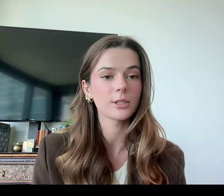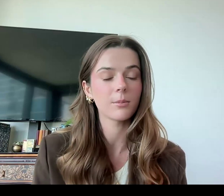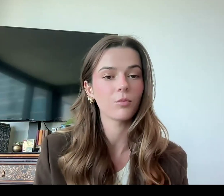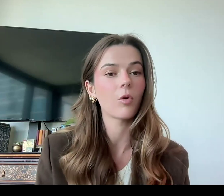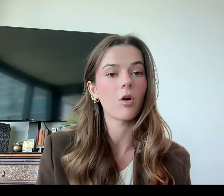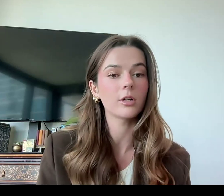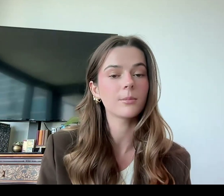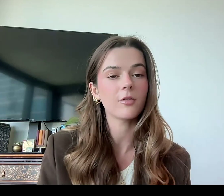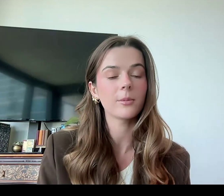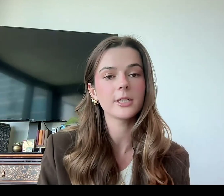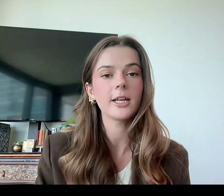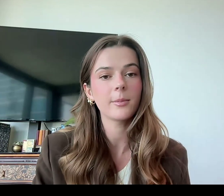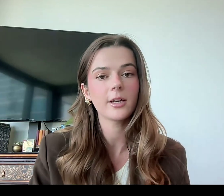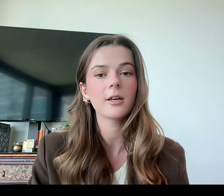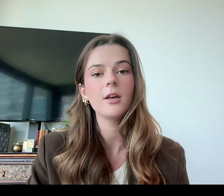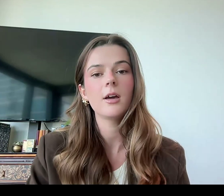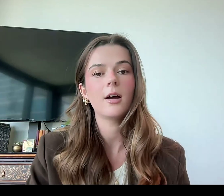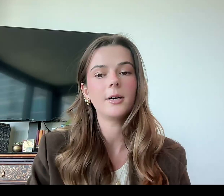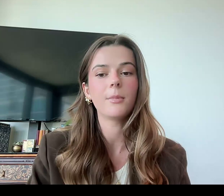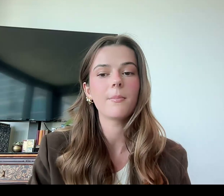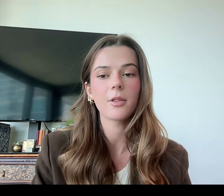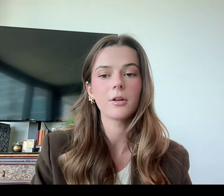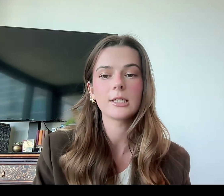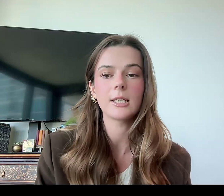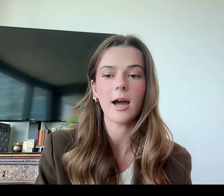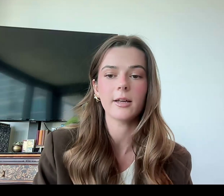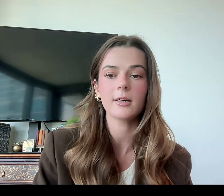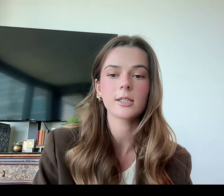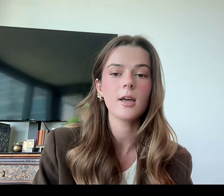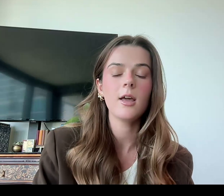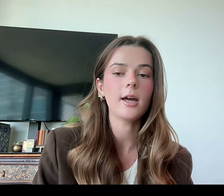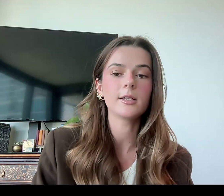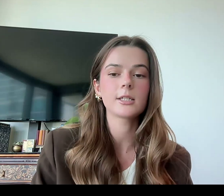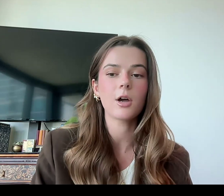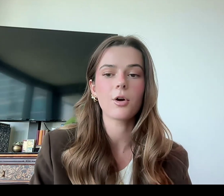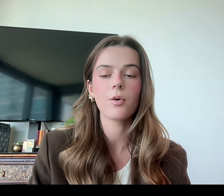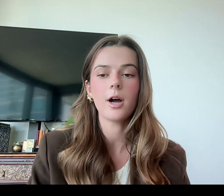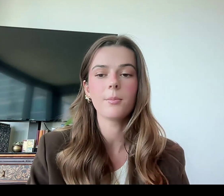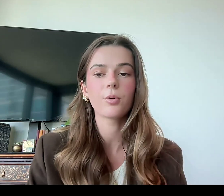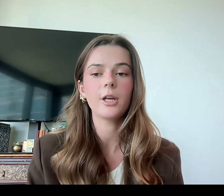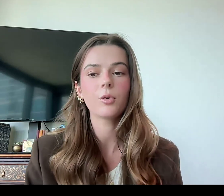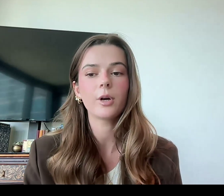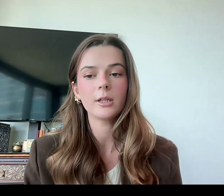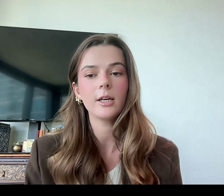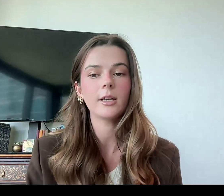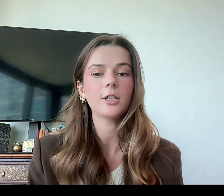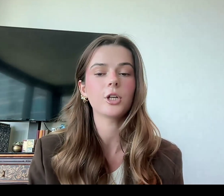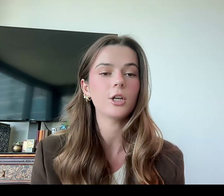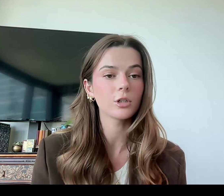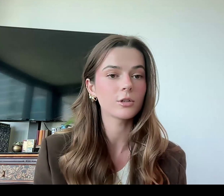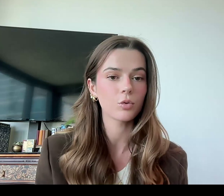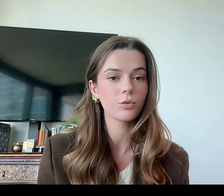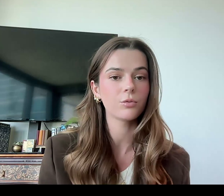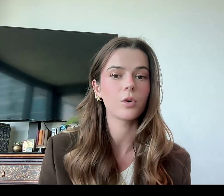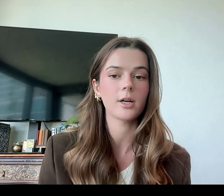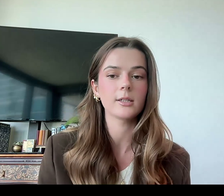see that there was something wrong in my family dynamic. My mother is an addict. And so pretty quickly, an